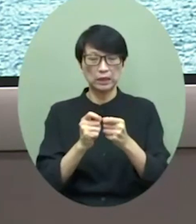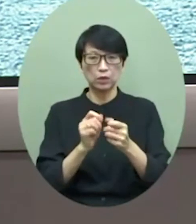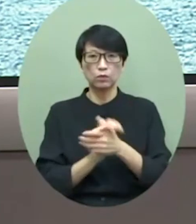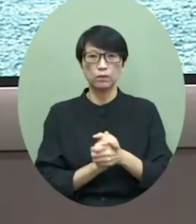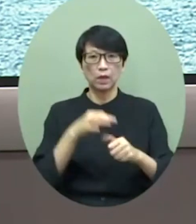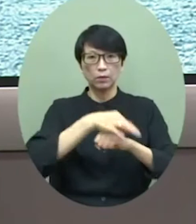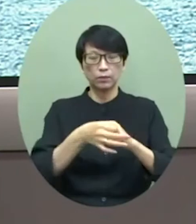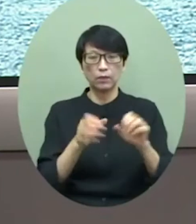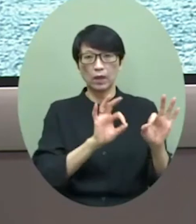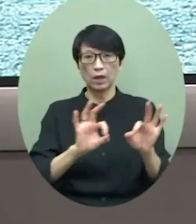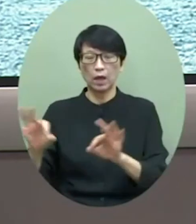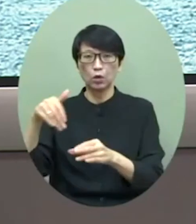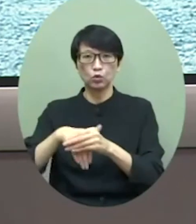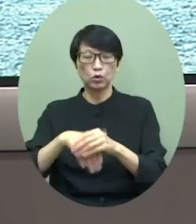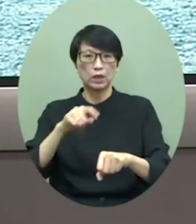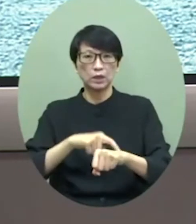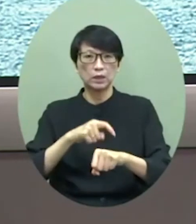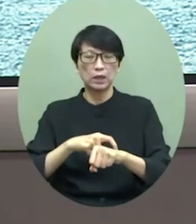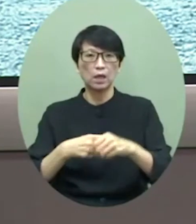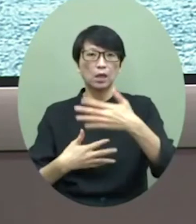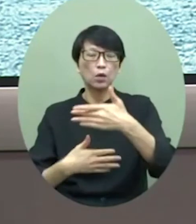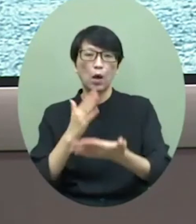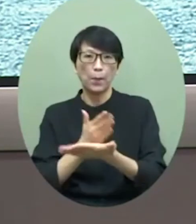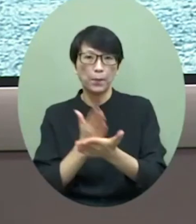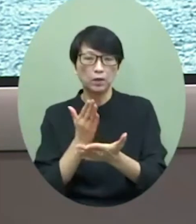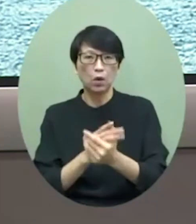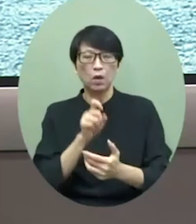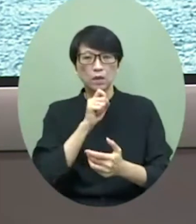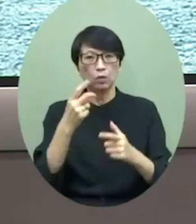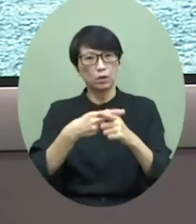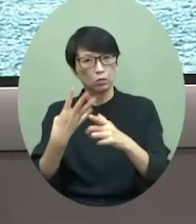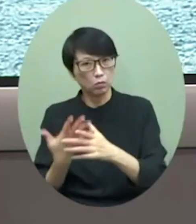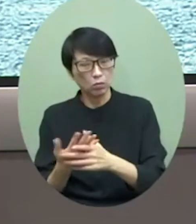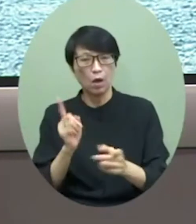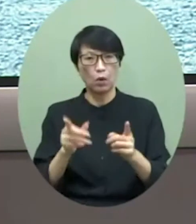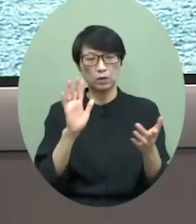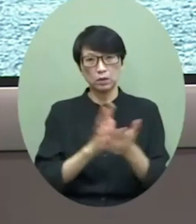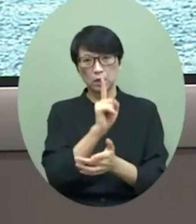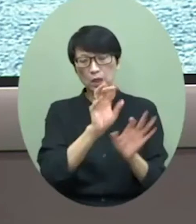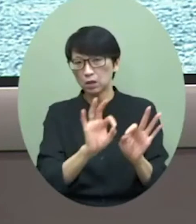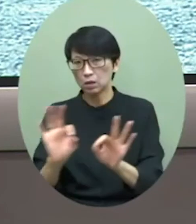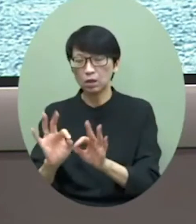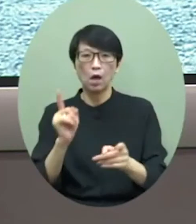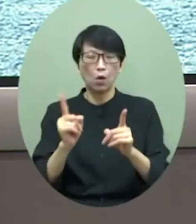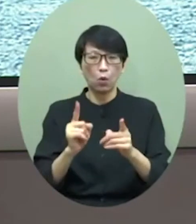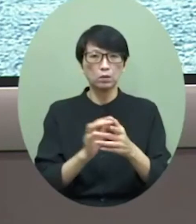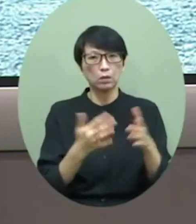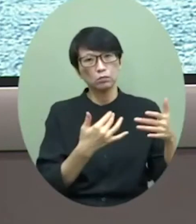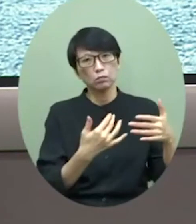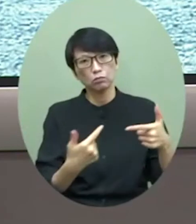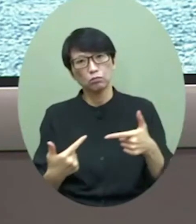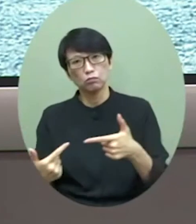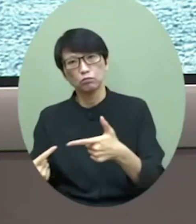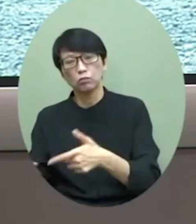the information compiled by the 2 international organizations. Different places have different practices. Some